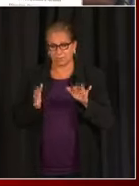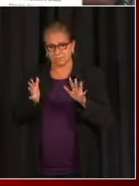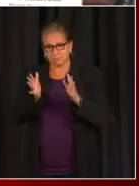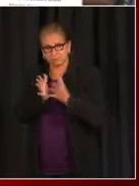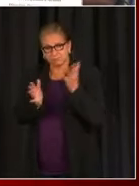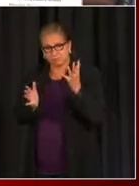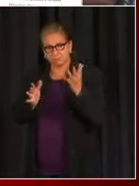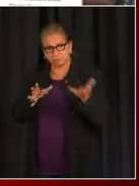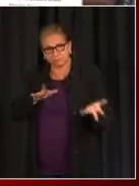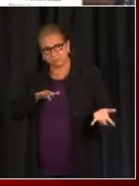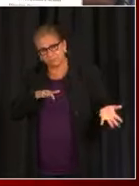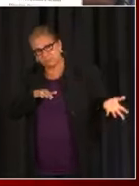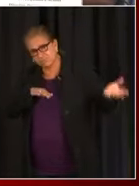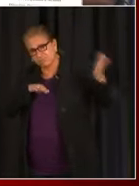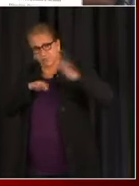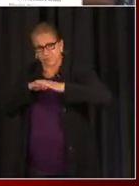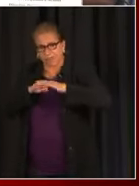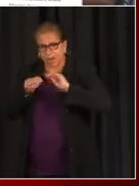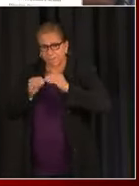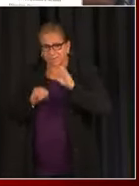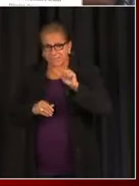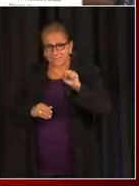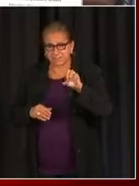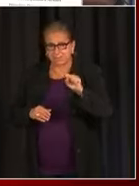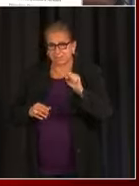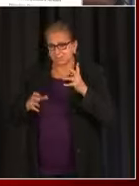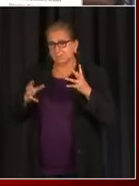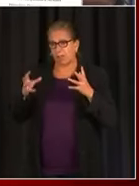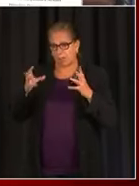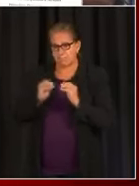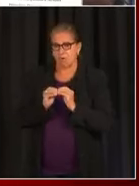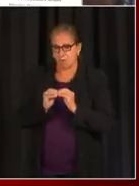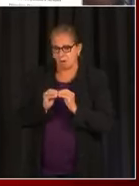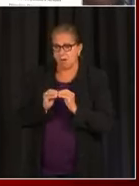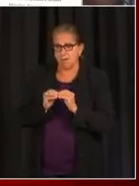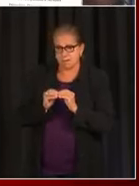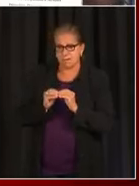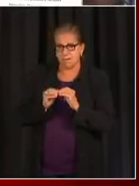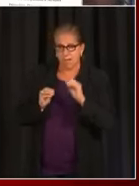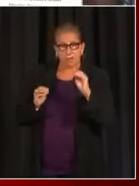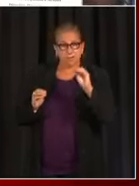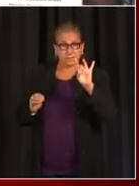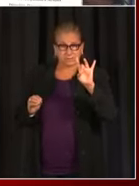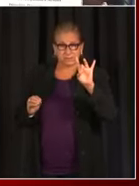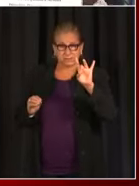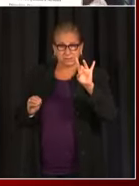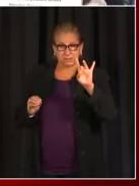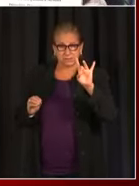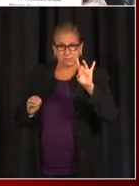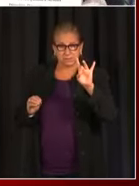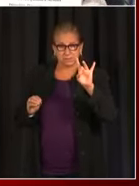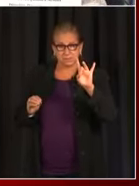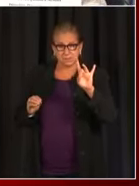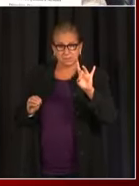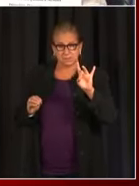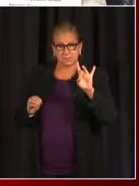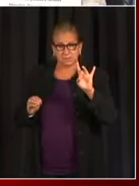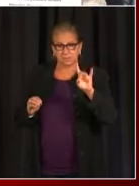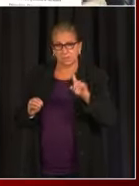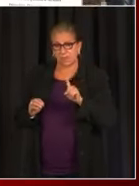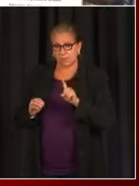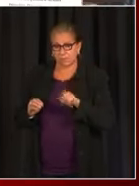at a daily case rate over 8. After having experienced lows nearly at 1.5